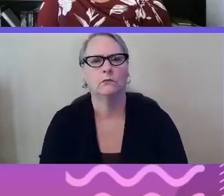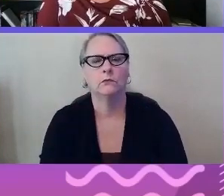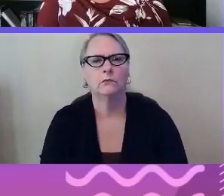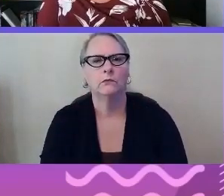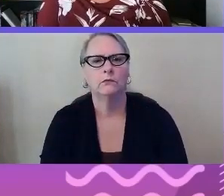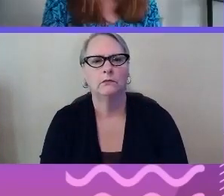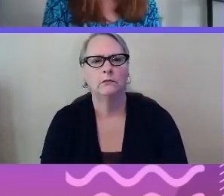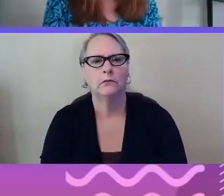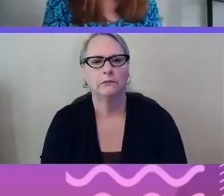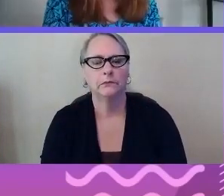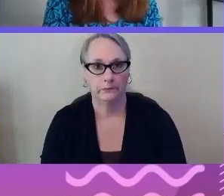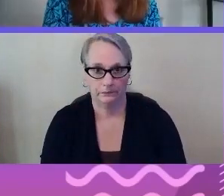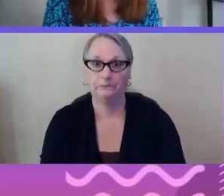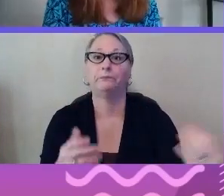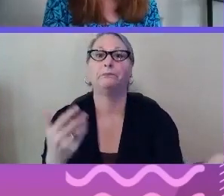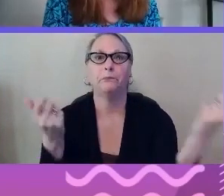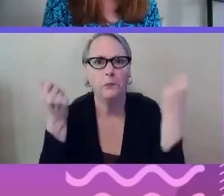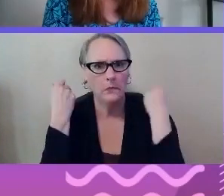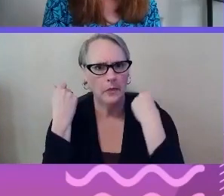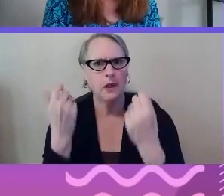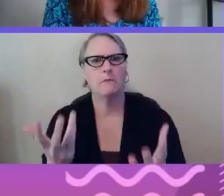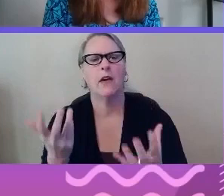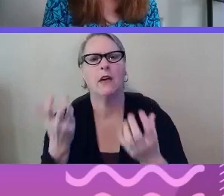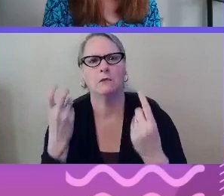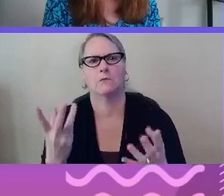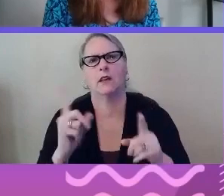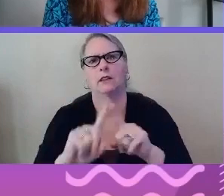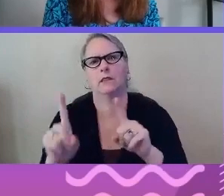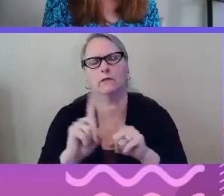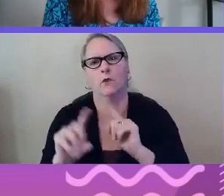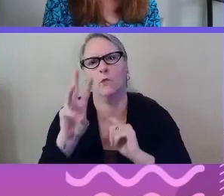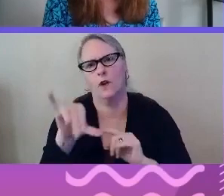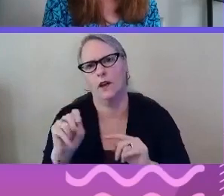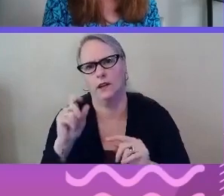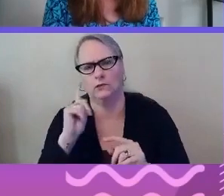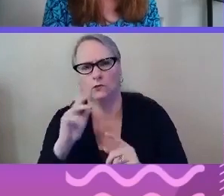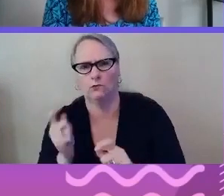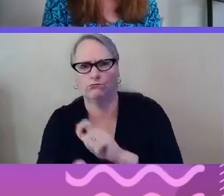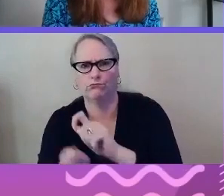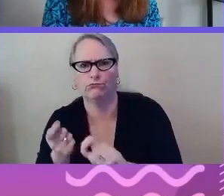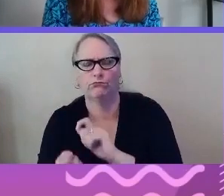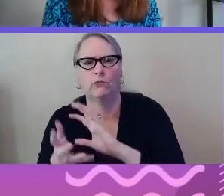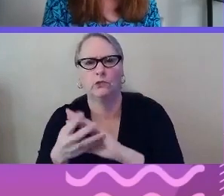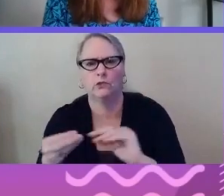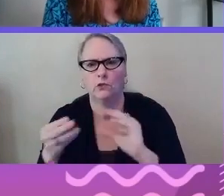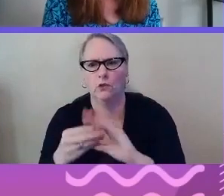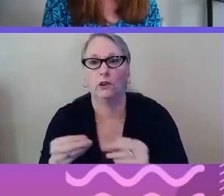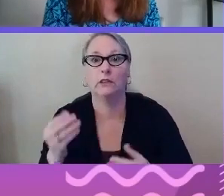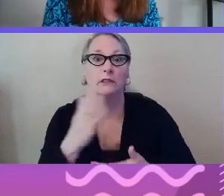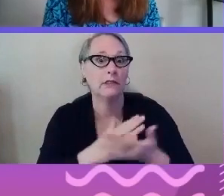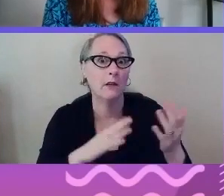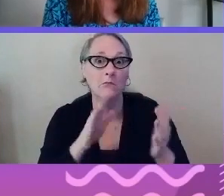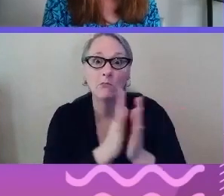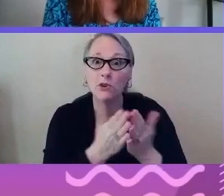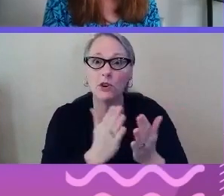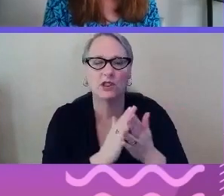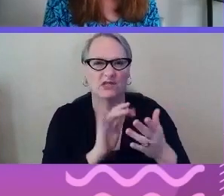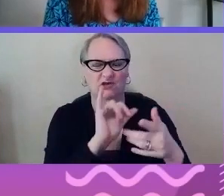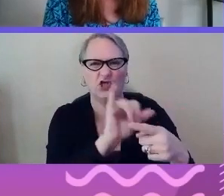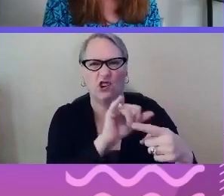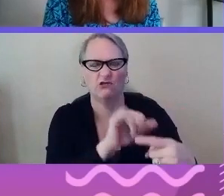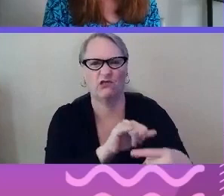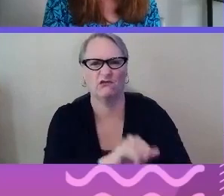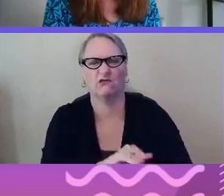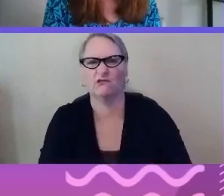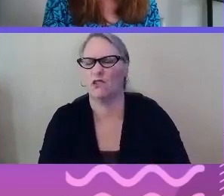And, you know, so there's lots of different ways to adapt stories that I've done. There are some amazing books that have too much language in them, just too many words.